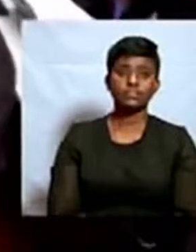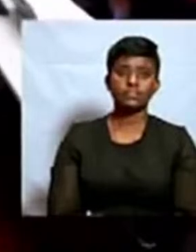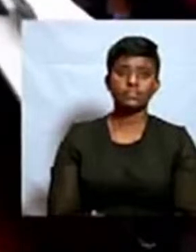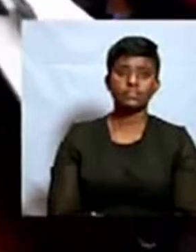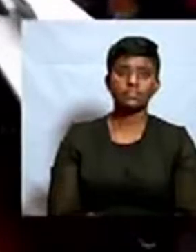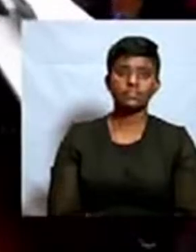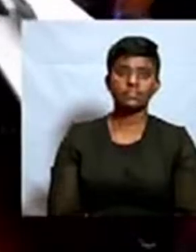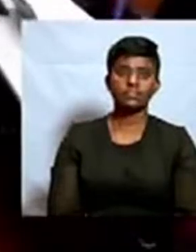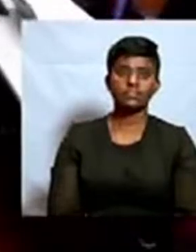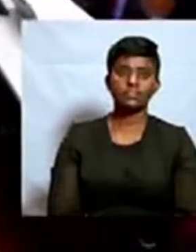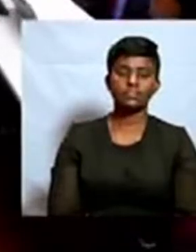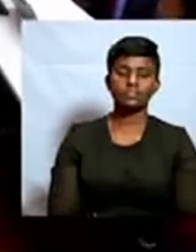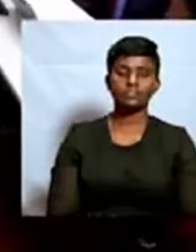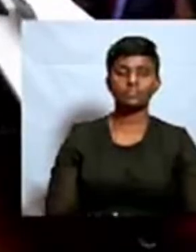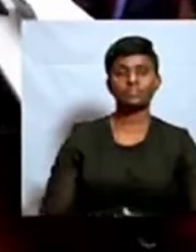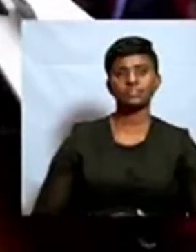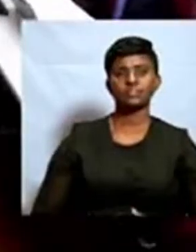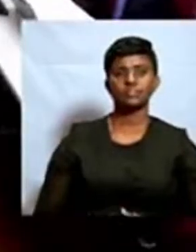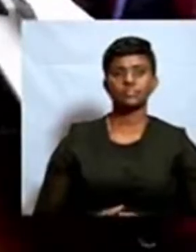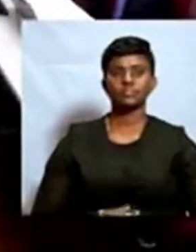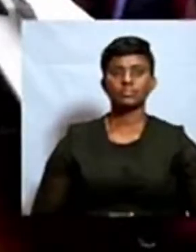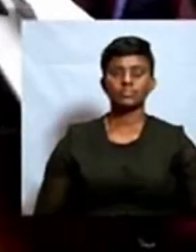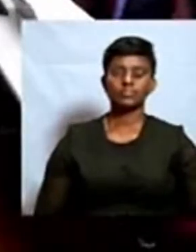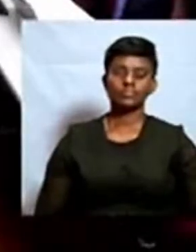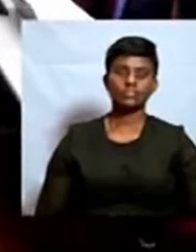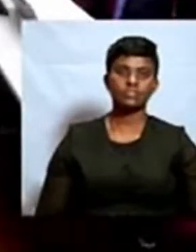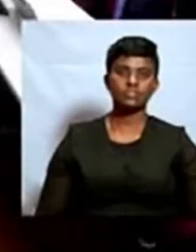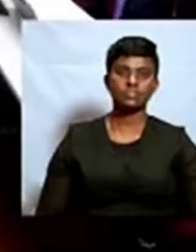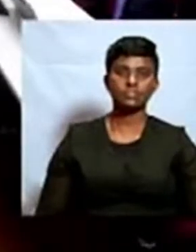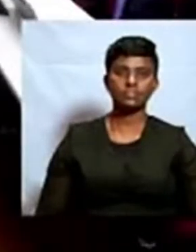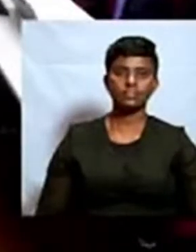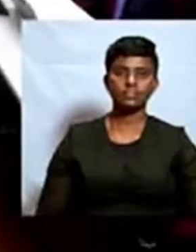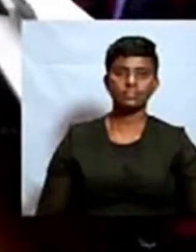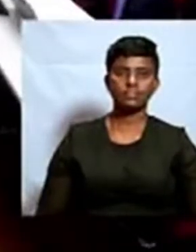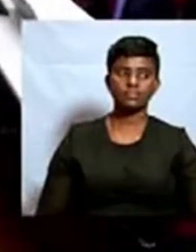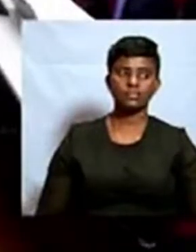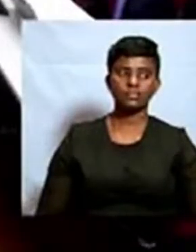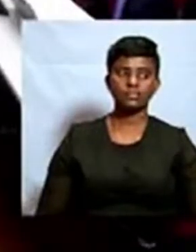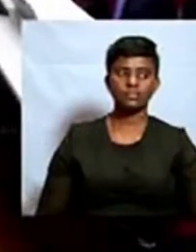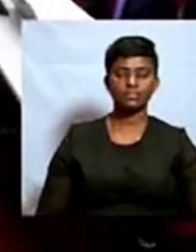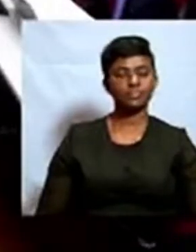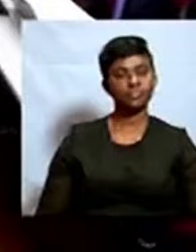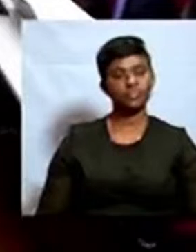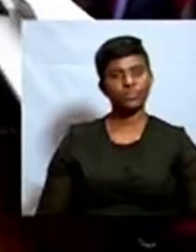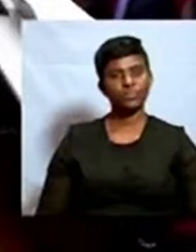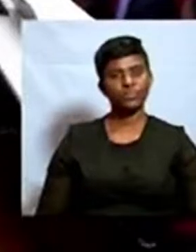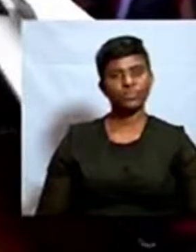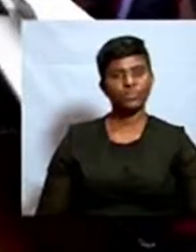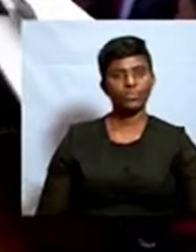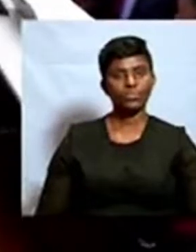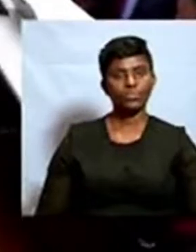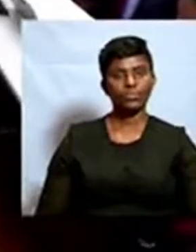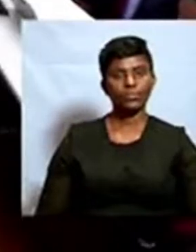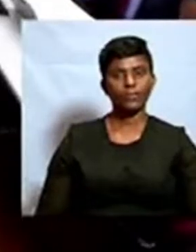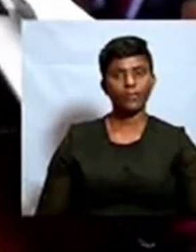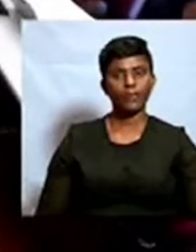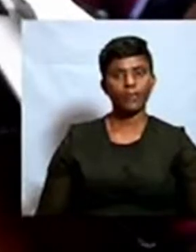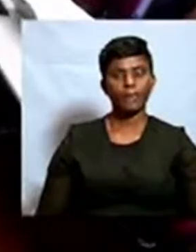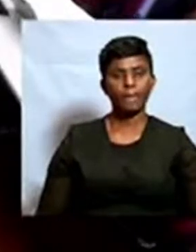as regulators, the CAA, my understanding is that they were already mandated to